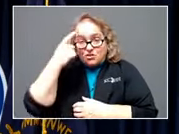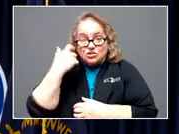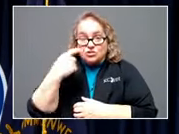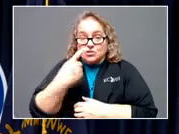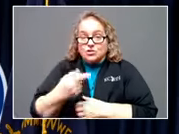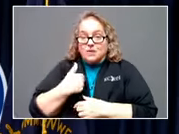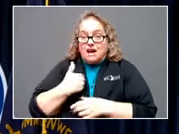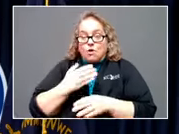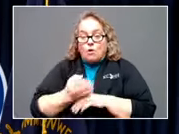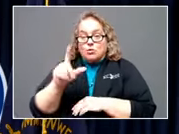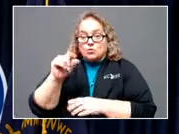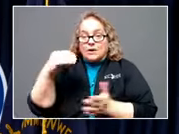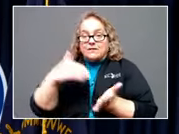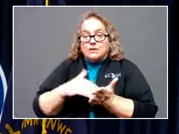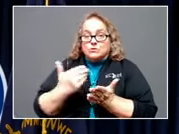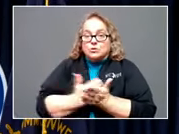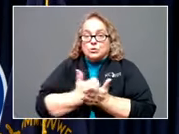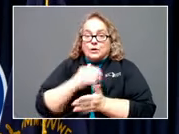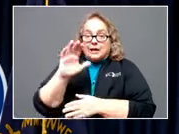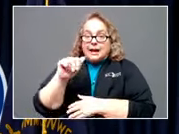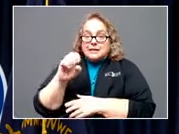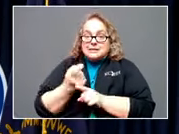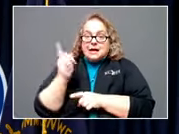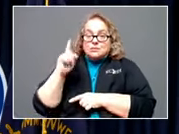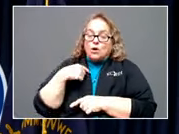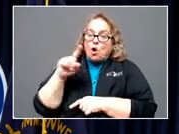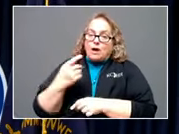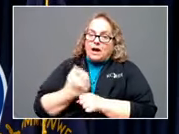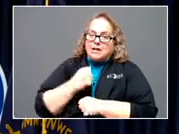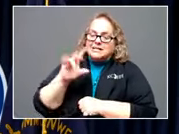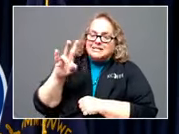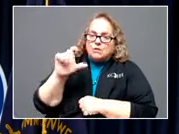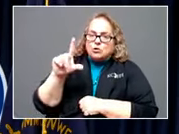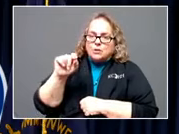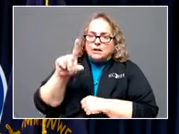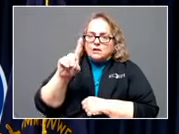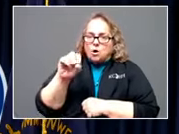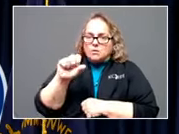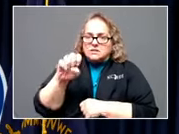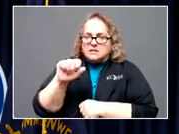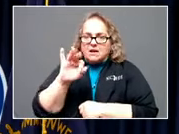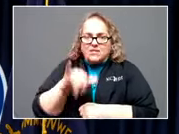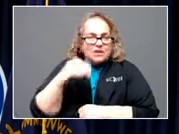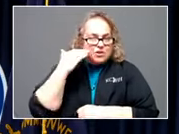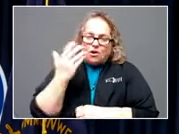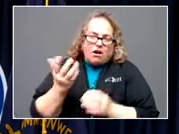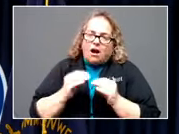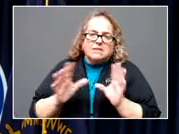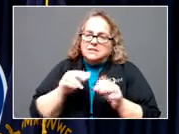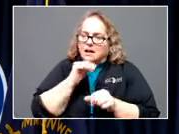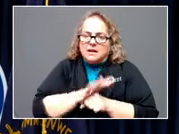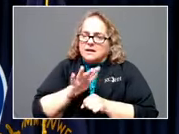cases last week. We only got 720 doses. You don't have to do advanced math to know there's not enough to go around. Because it is